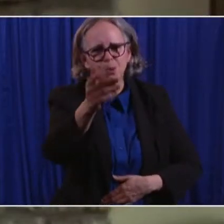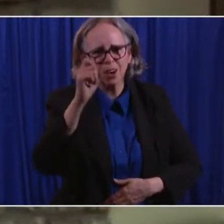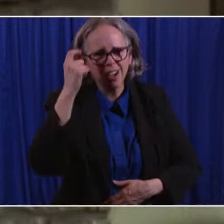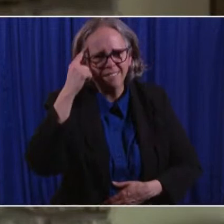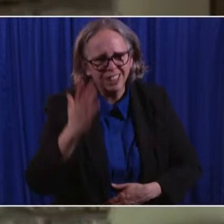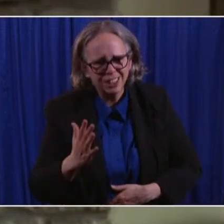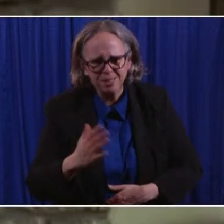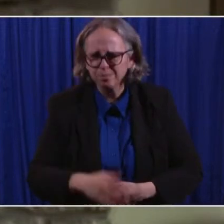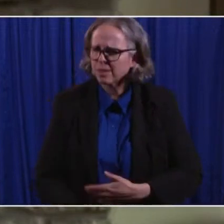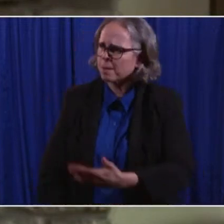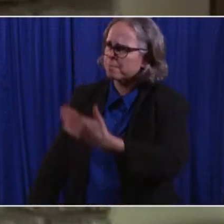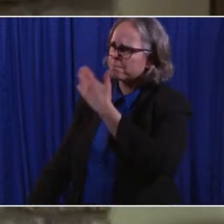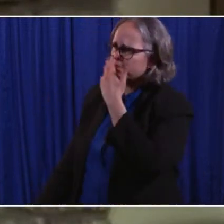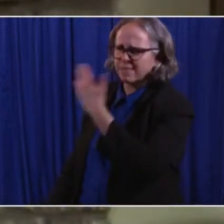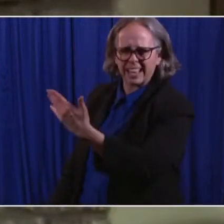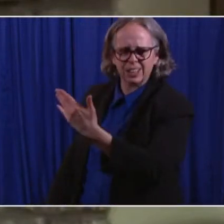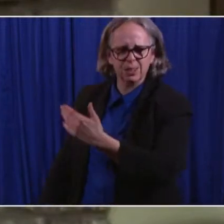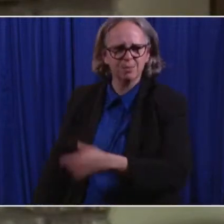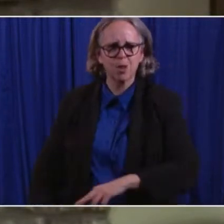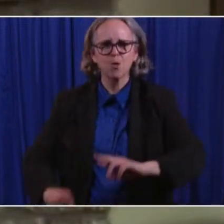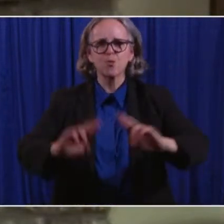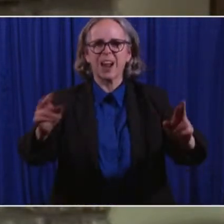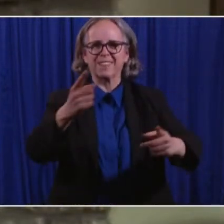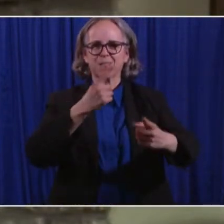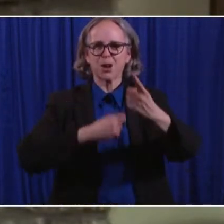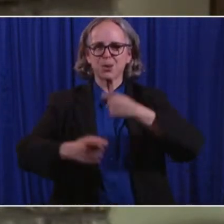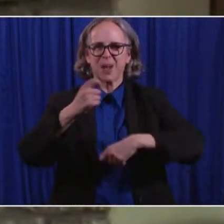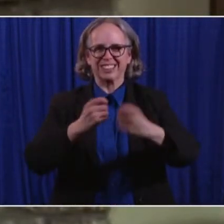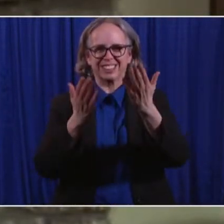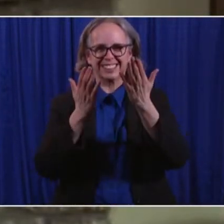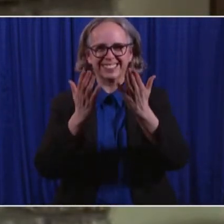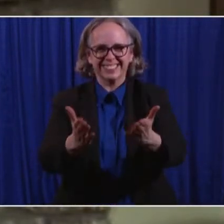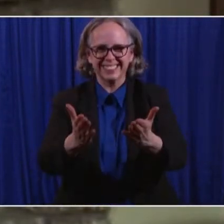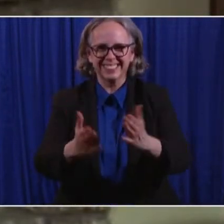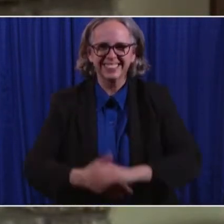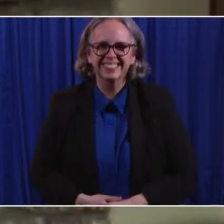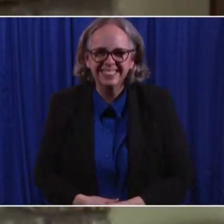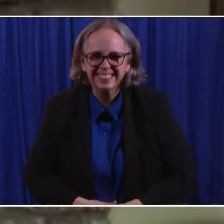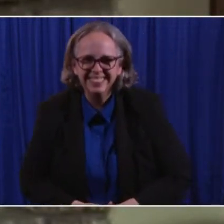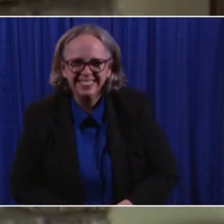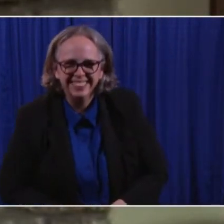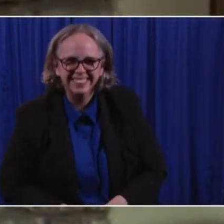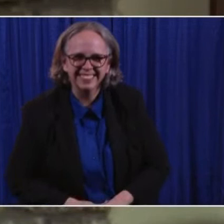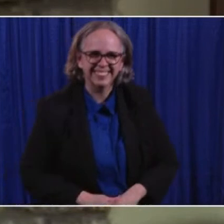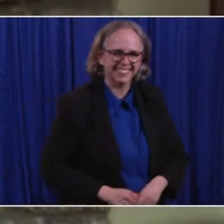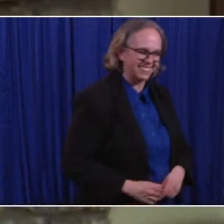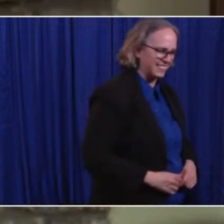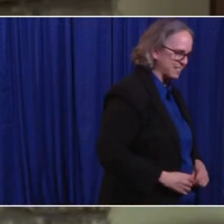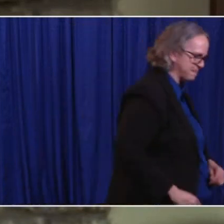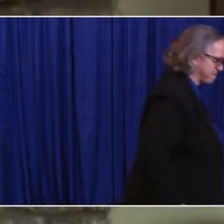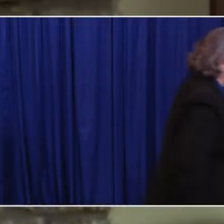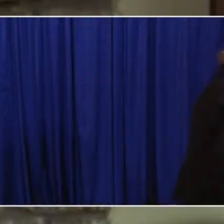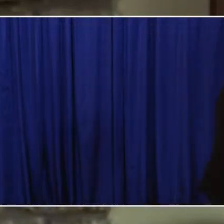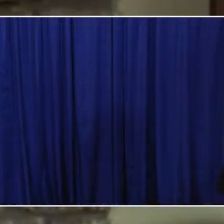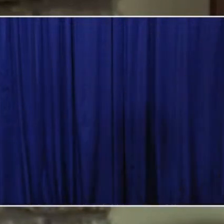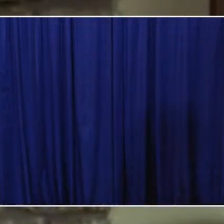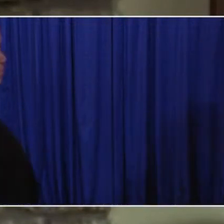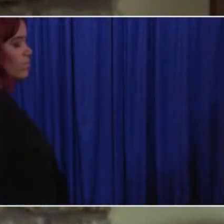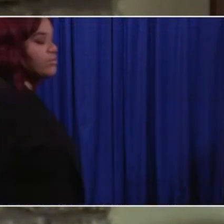Governor. We'll go to questions. Governor, first question today is from Justin Dennis of